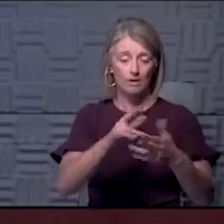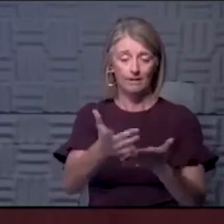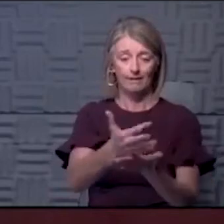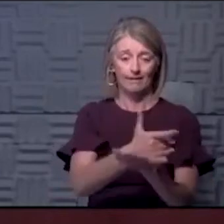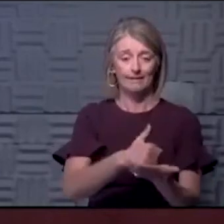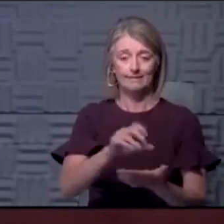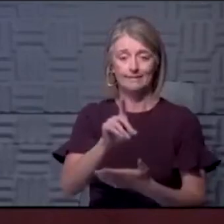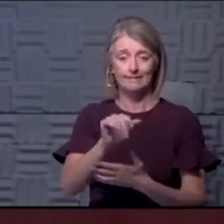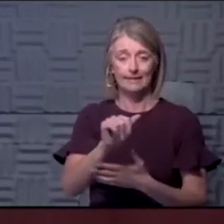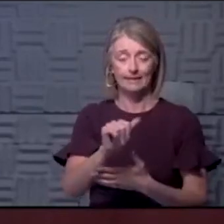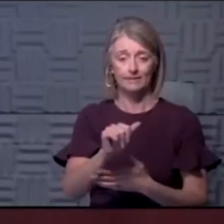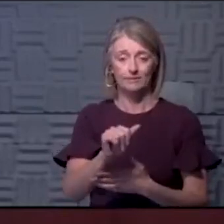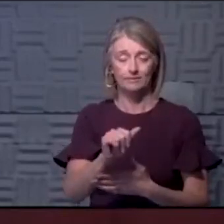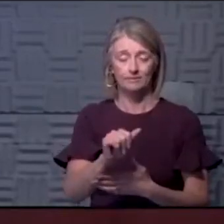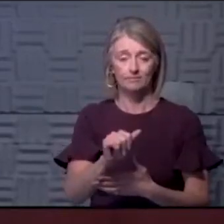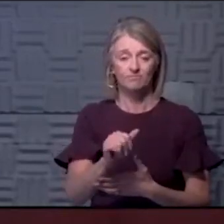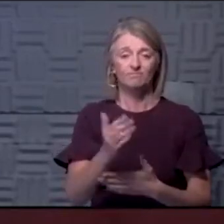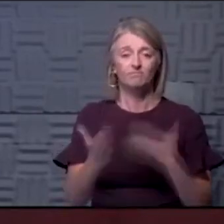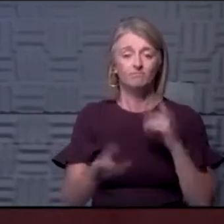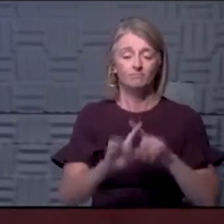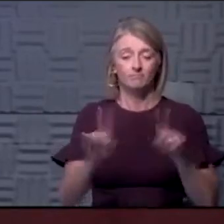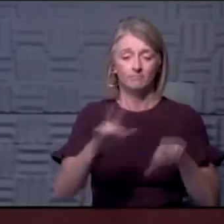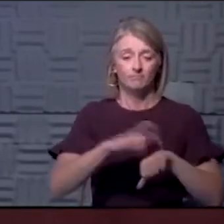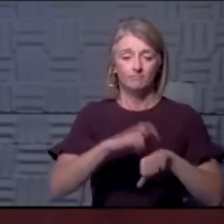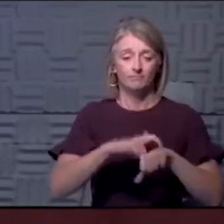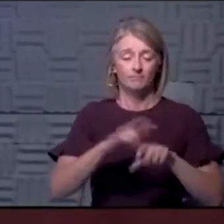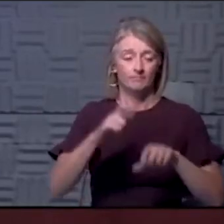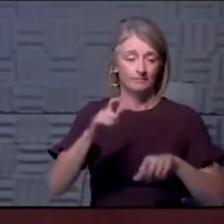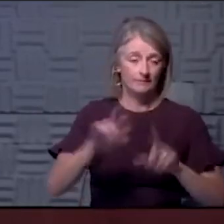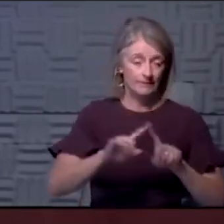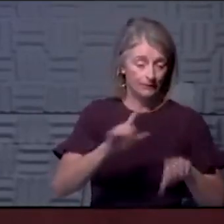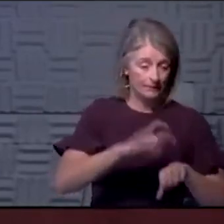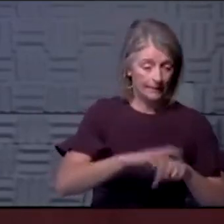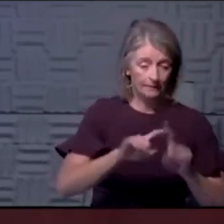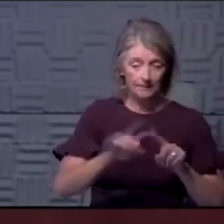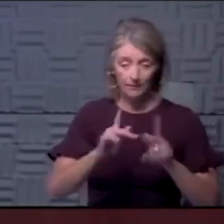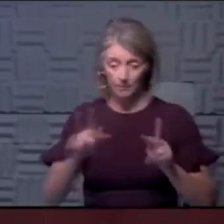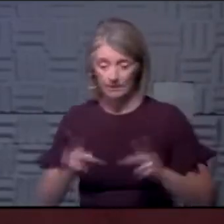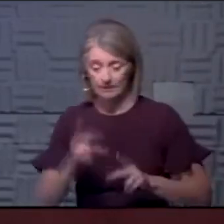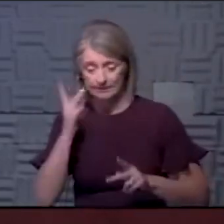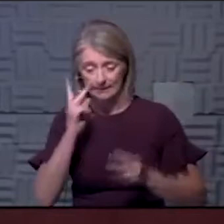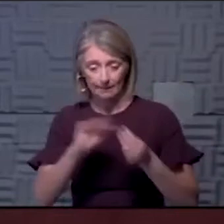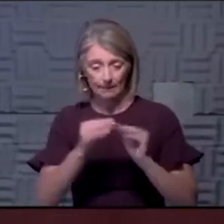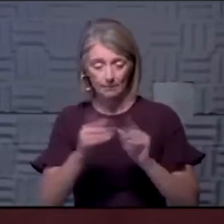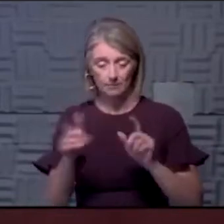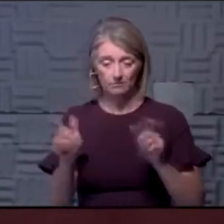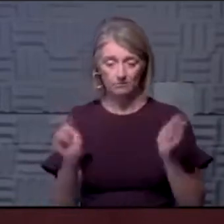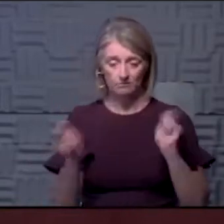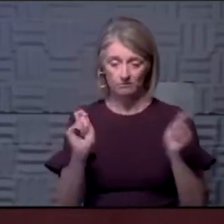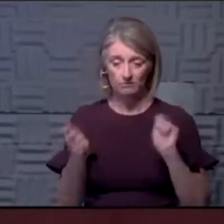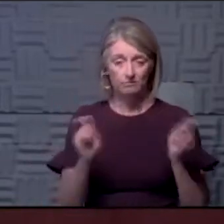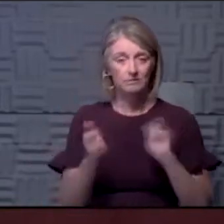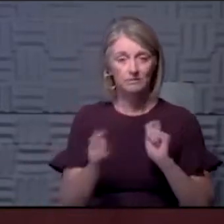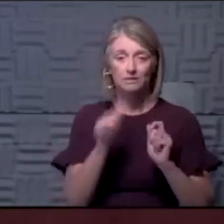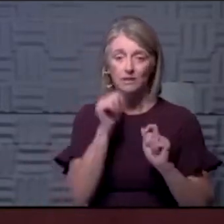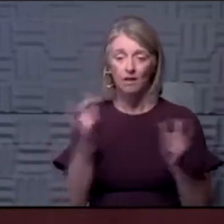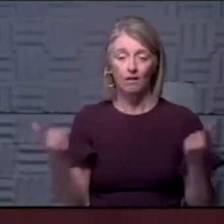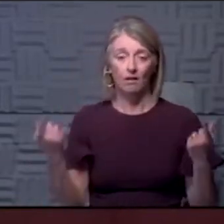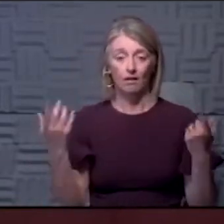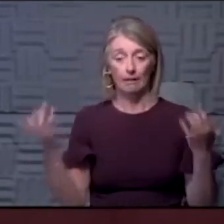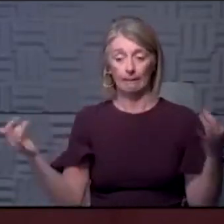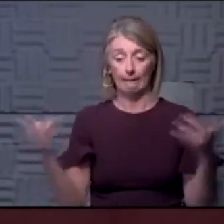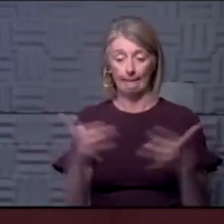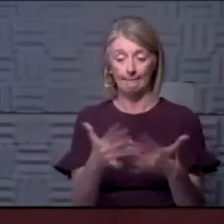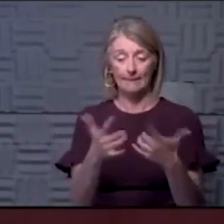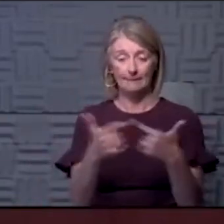collected eventually. Now, it comes in at different times in different places, and Yeah. that's sometimes why you see the numbers bounce around a little bit, because it doesn't all come together